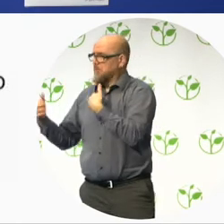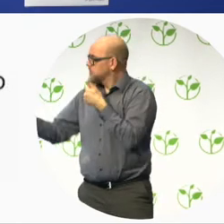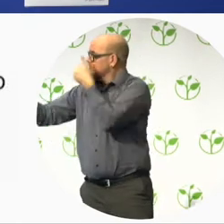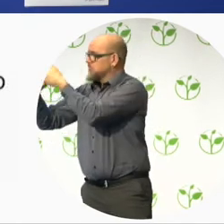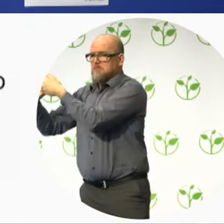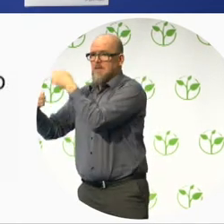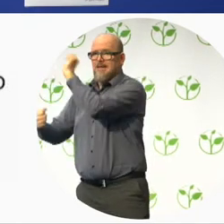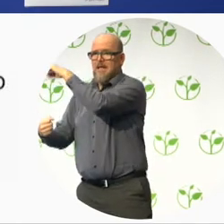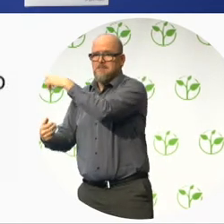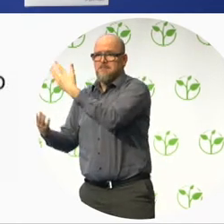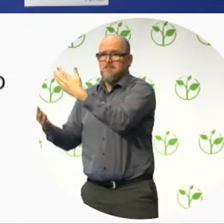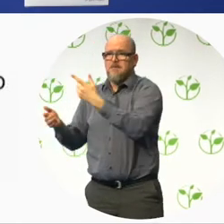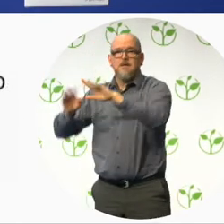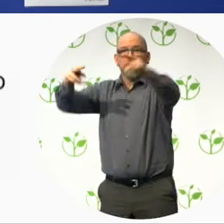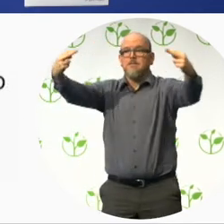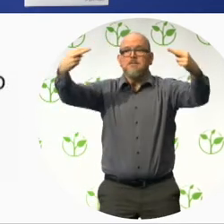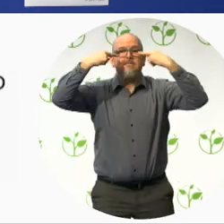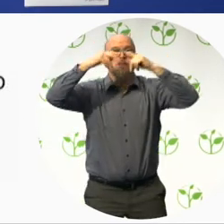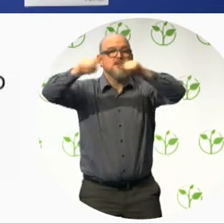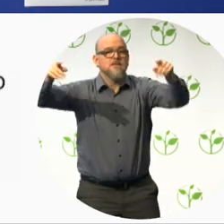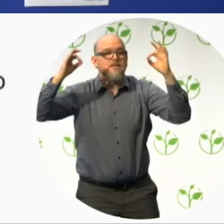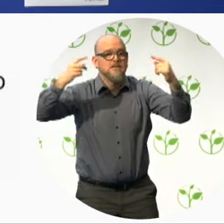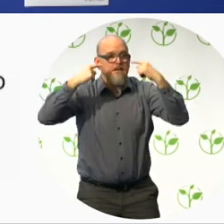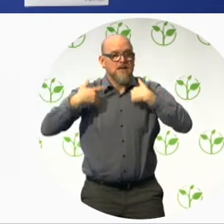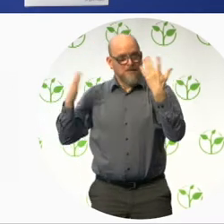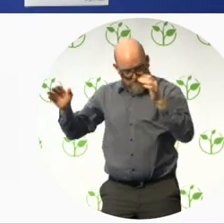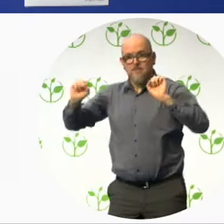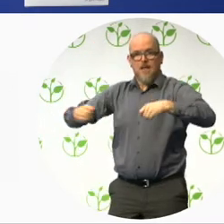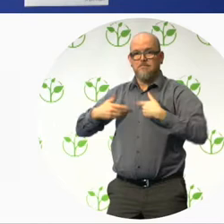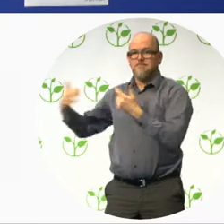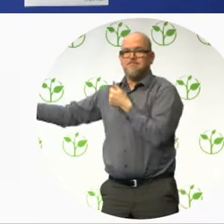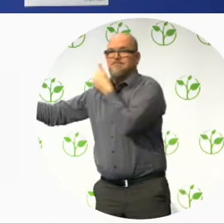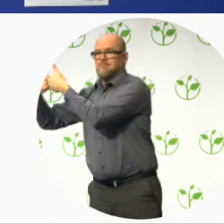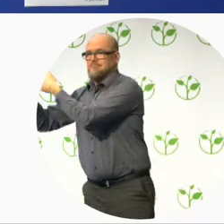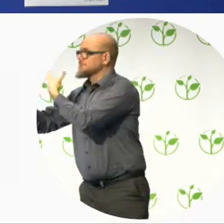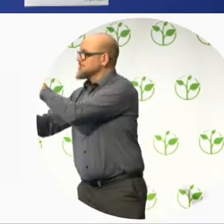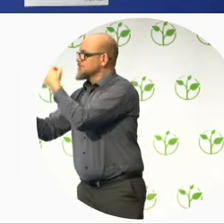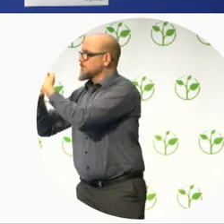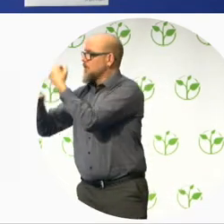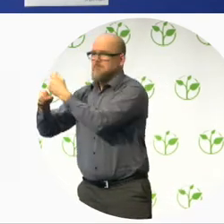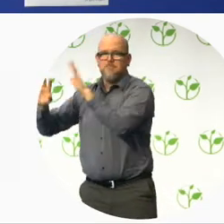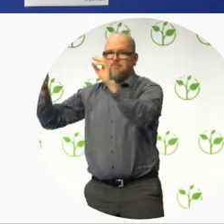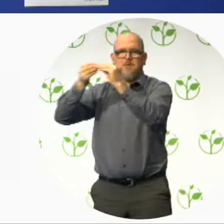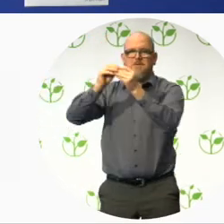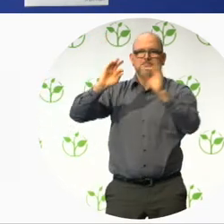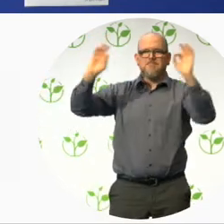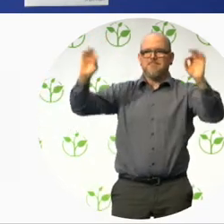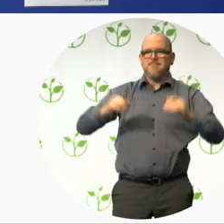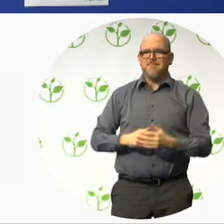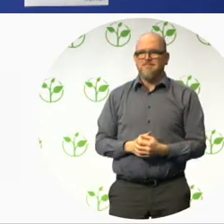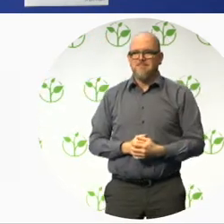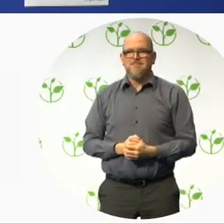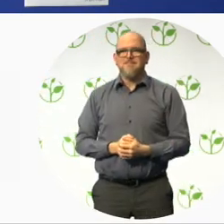I'm ready. Everyone in the room, just witness this, promise. So. Absolutely perfect. Yes, and we can do it. It is